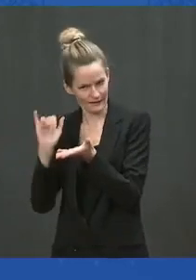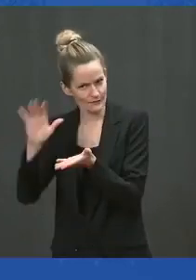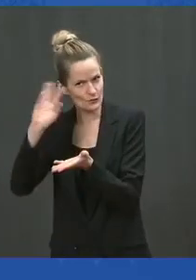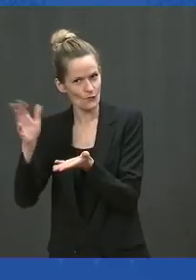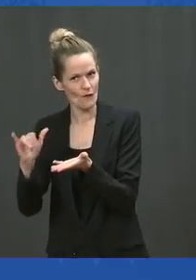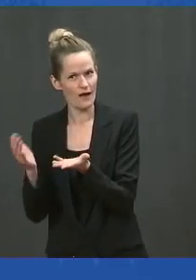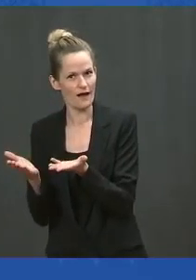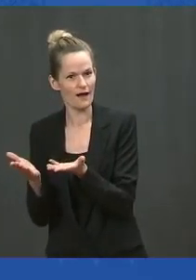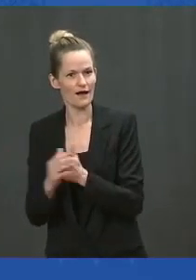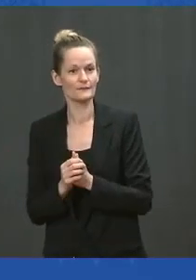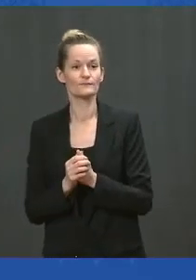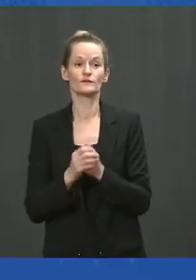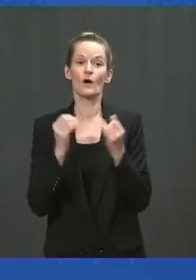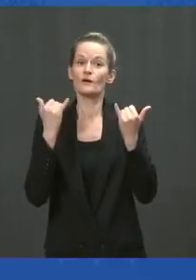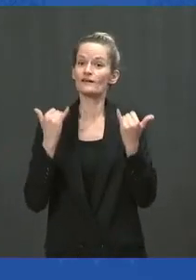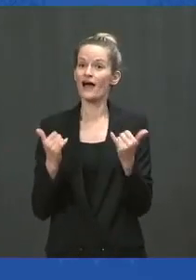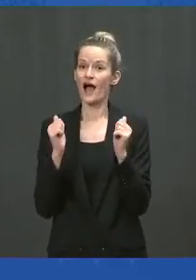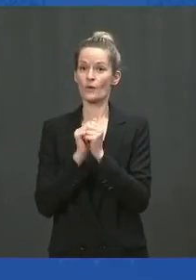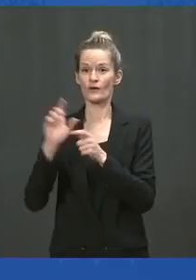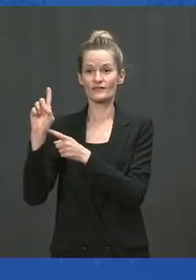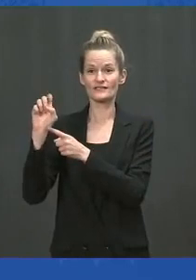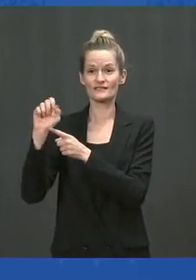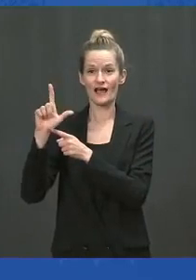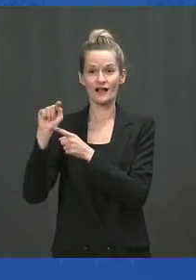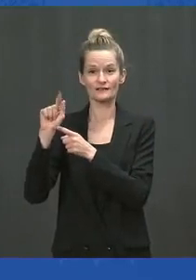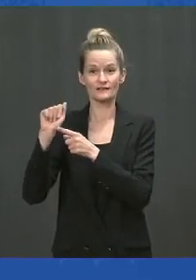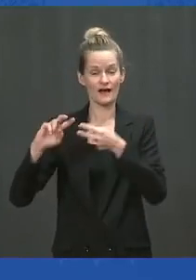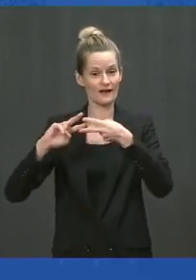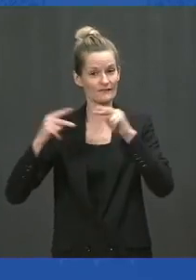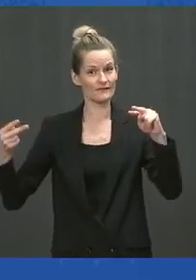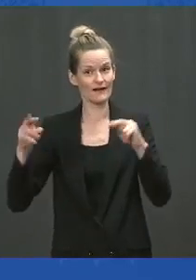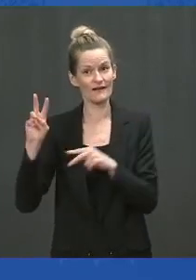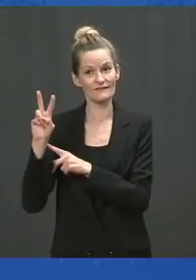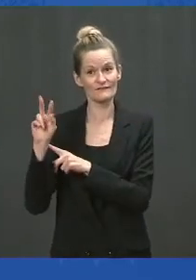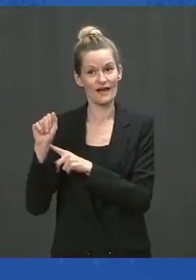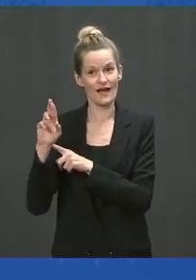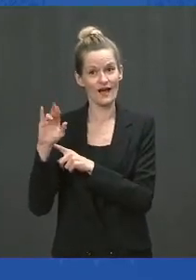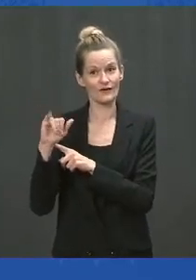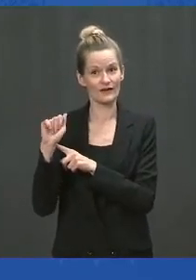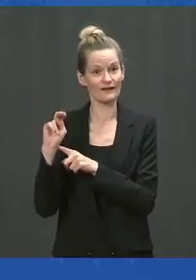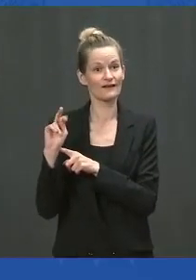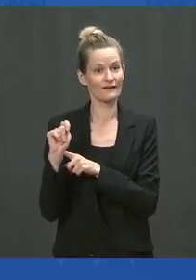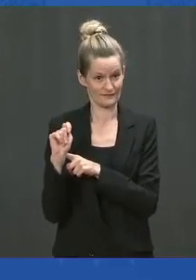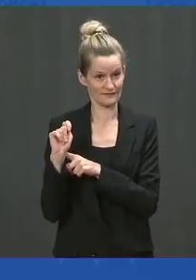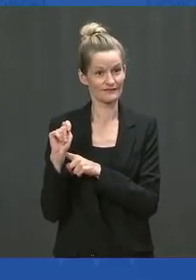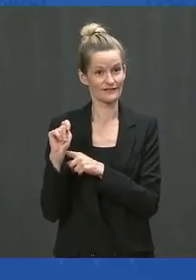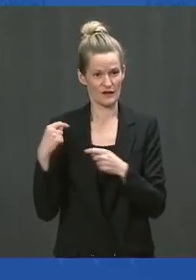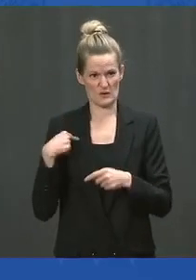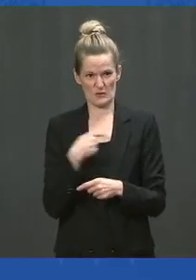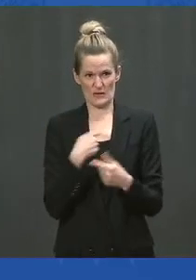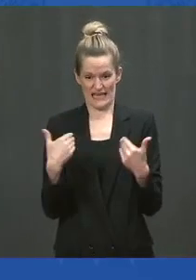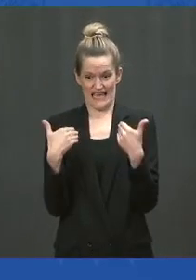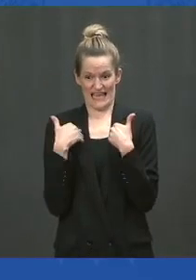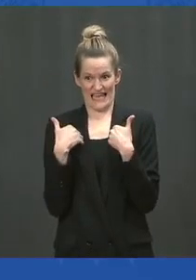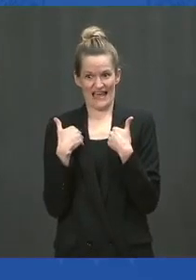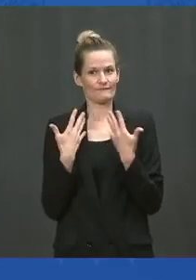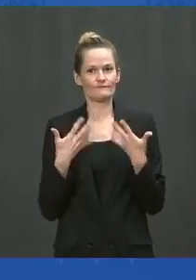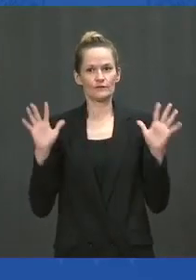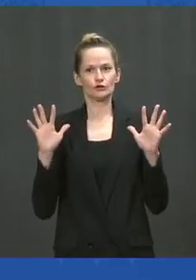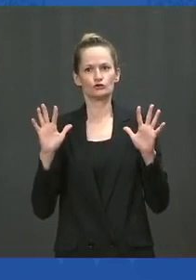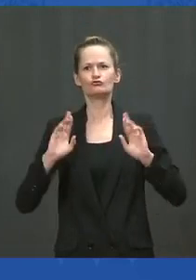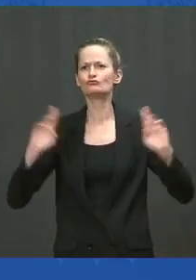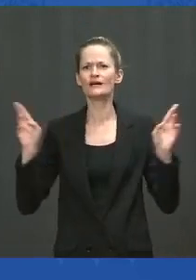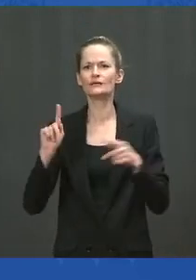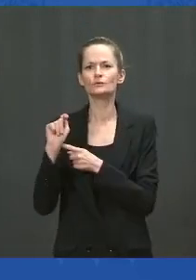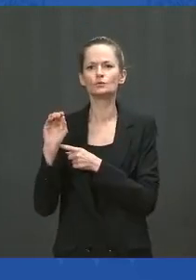was underway when I took office. And yes, cases are going to go up before they come back down. It's a